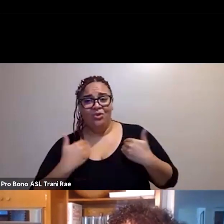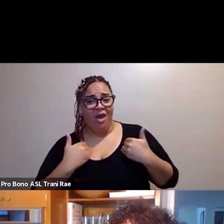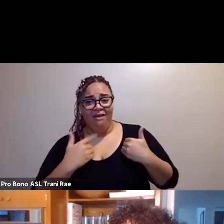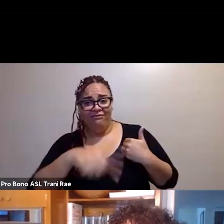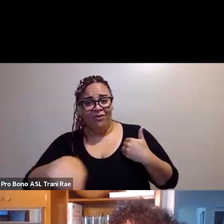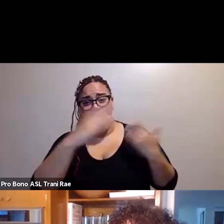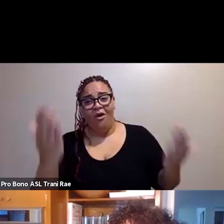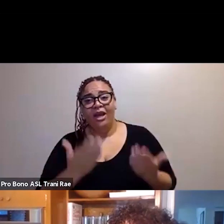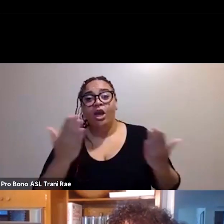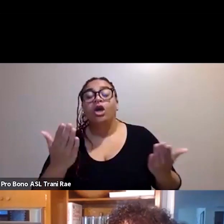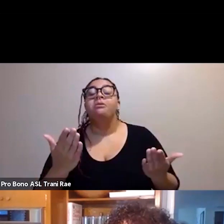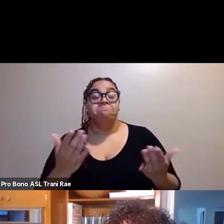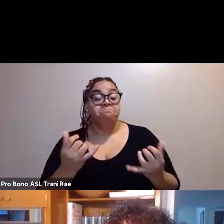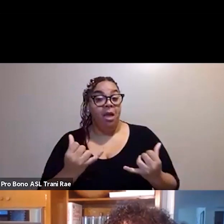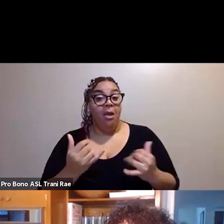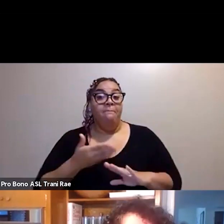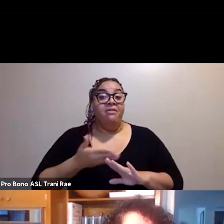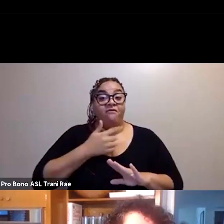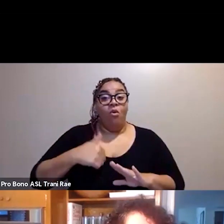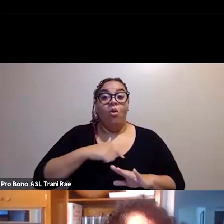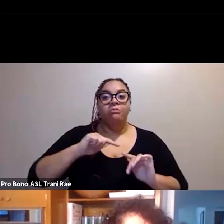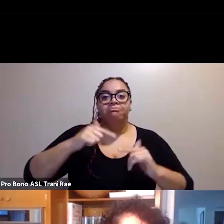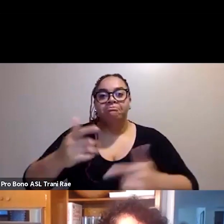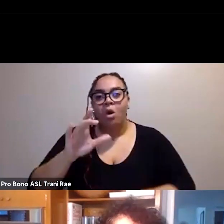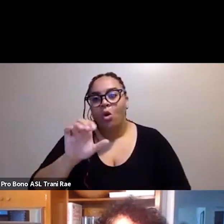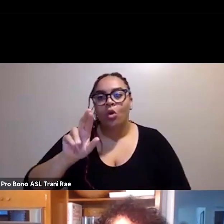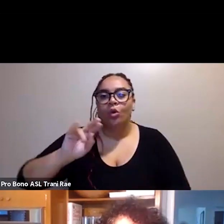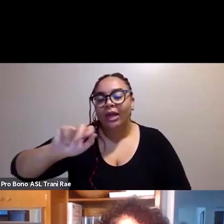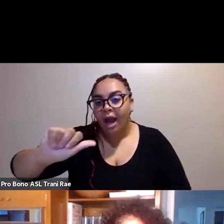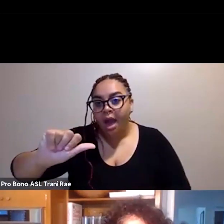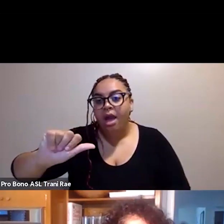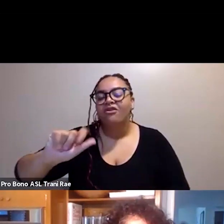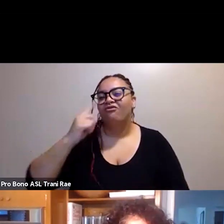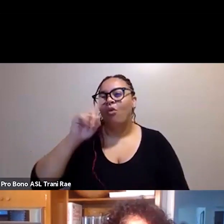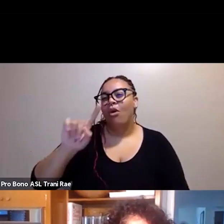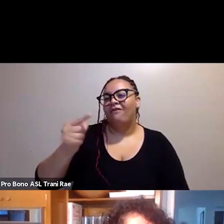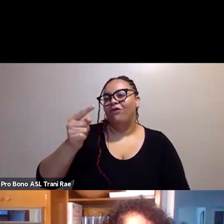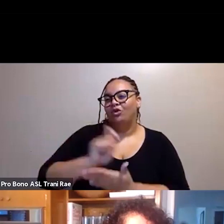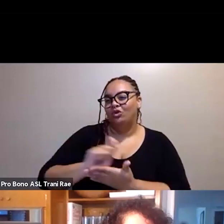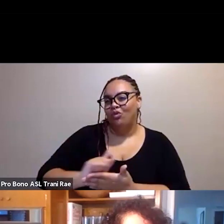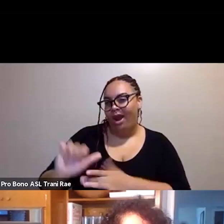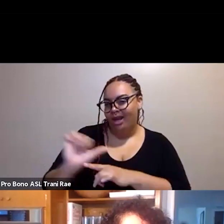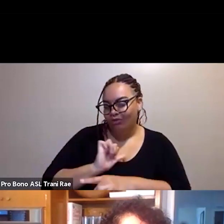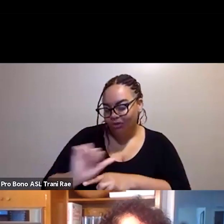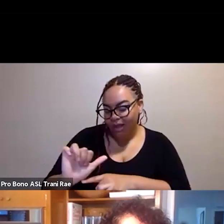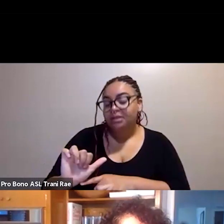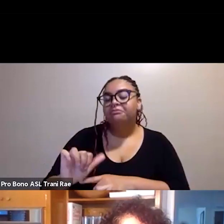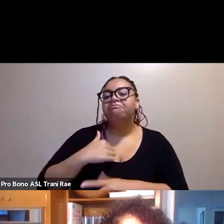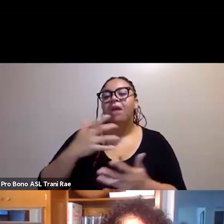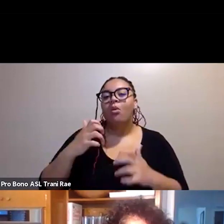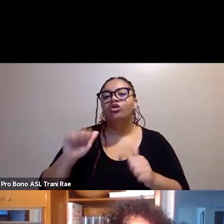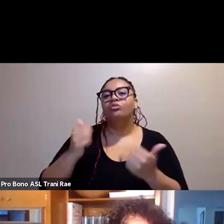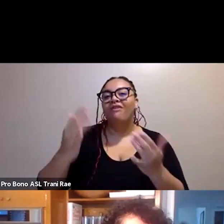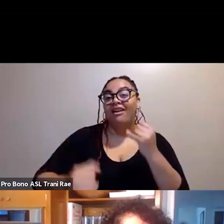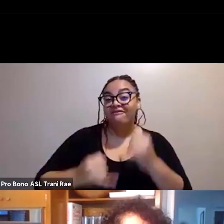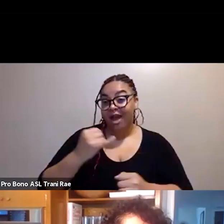so before we turn it over to Karina to lead the first writing exercise, I'm going to go ahead and give the final reminders